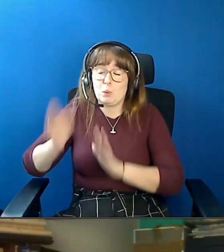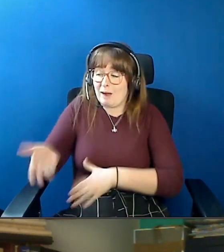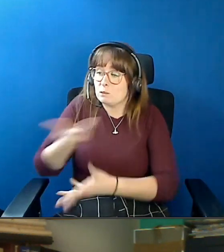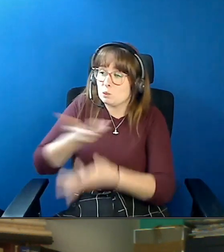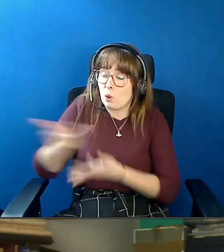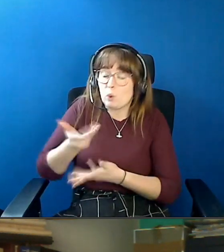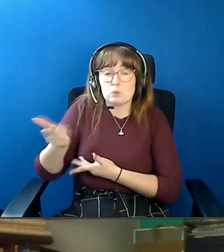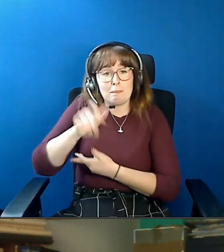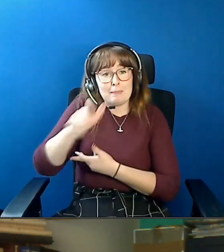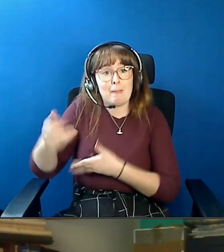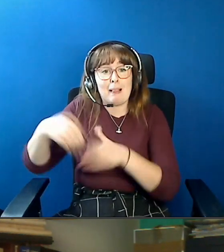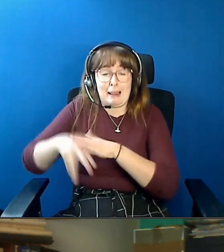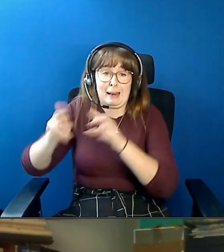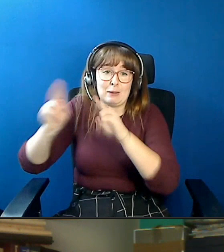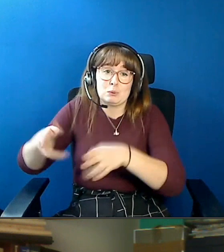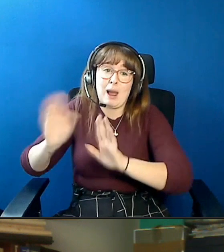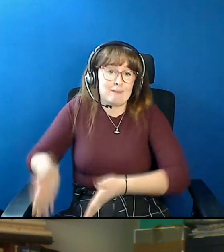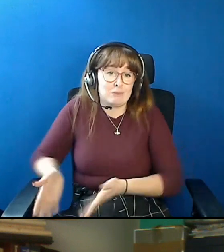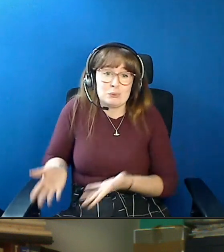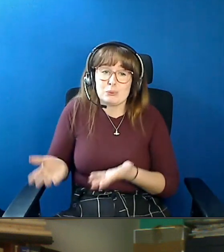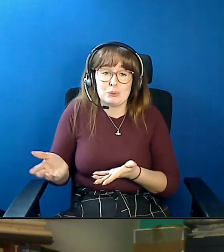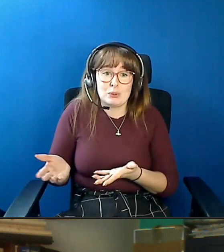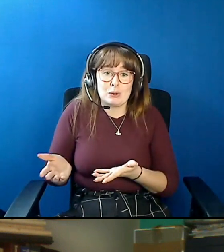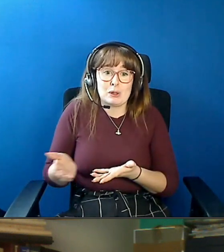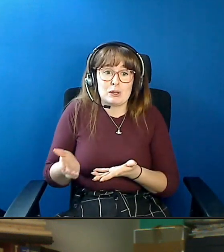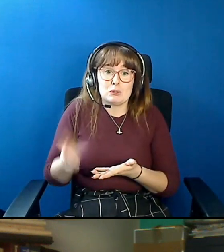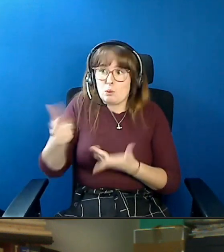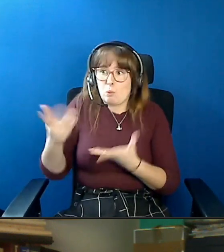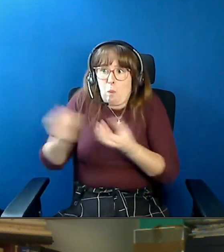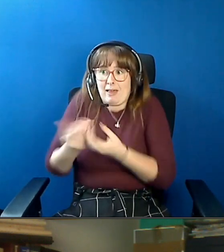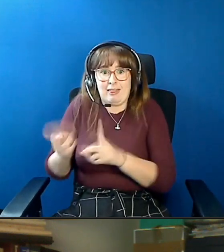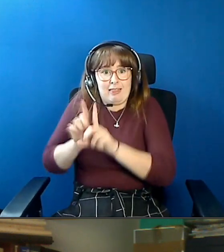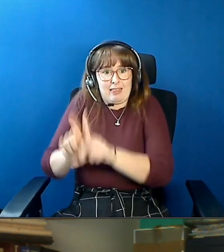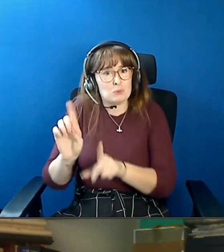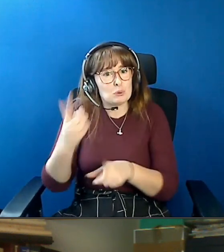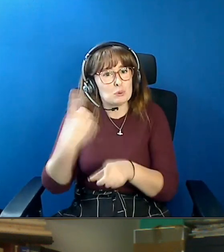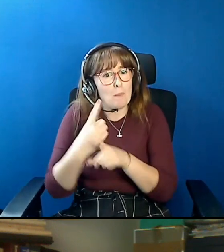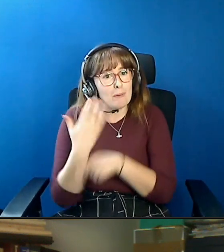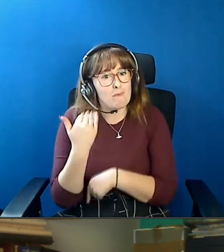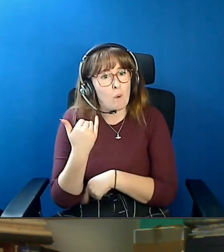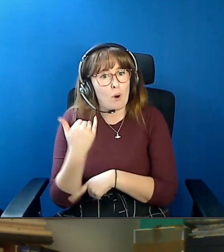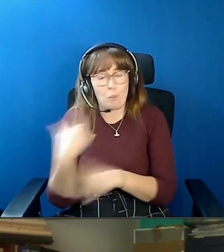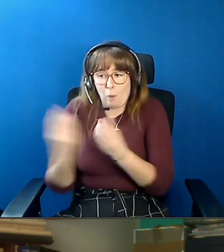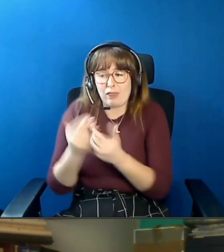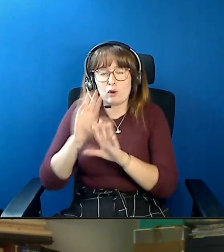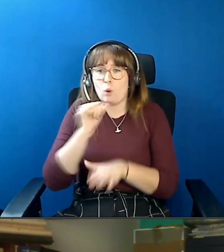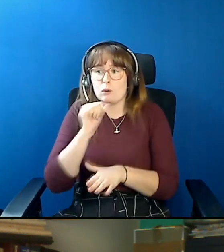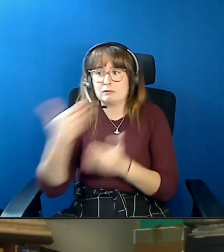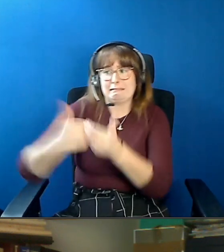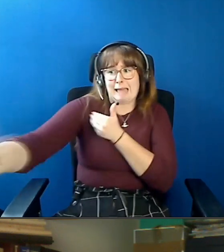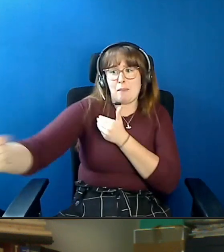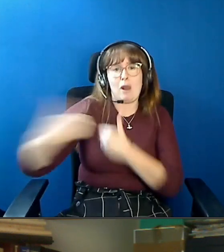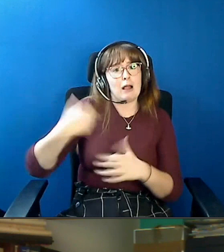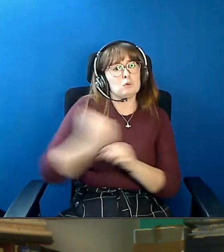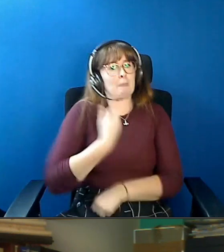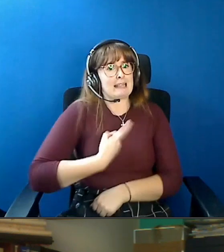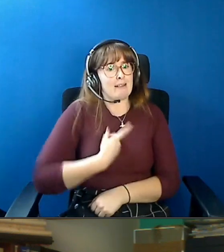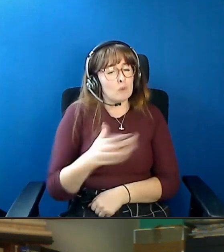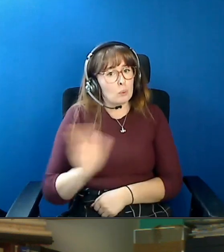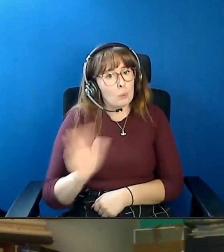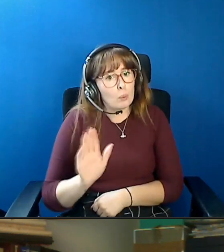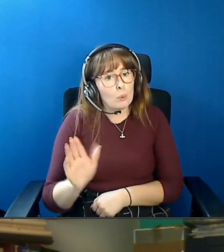homes to have them on the journey with you. It's what I talked about earlier. It's not about doing retrofit to people. It's